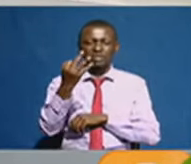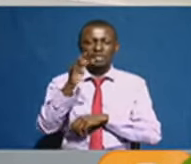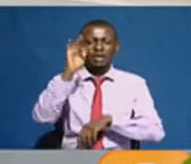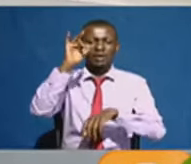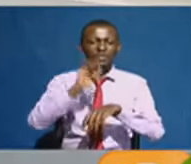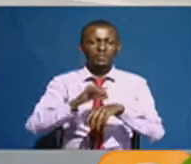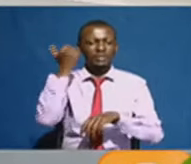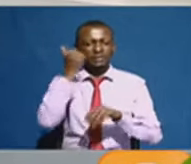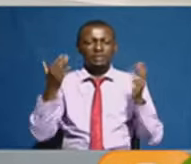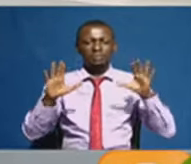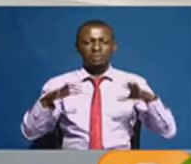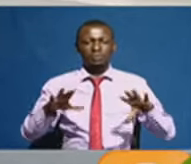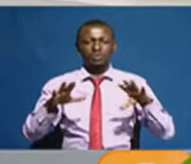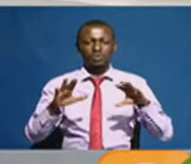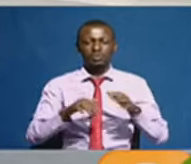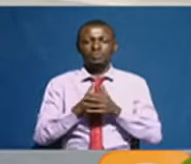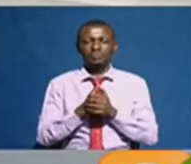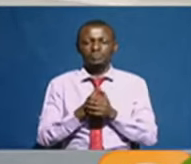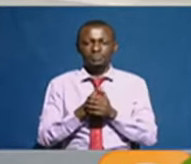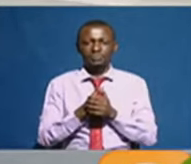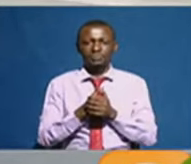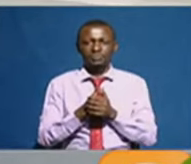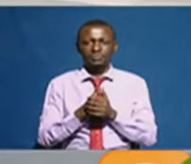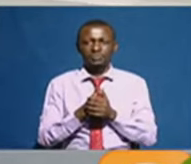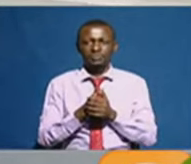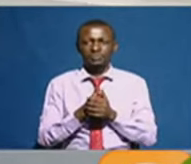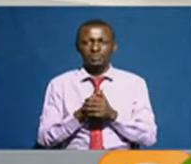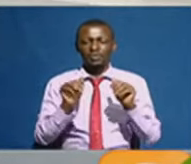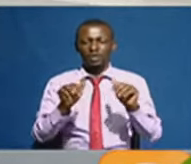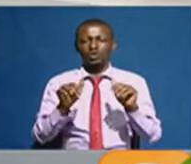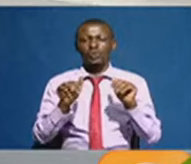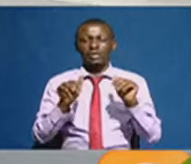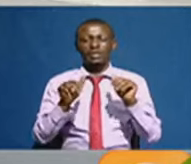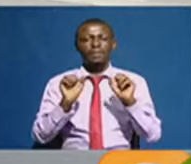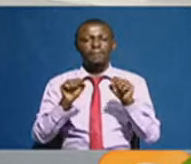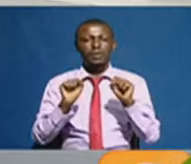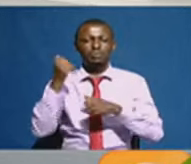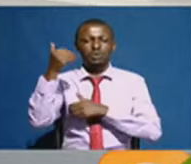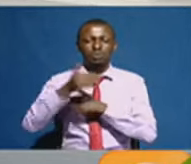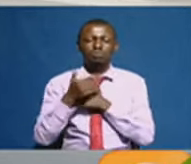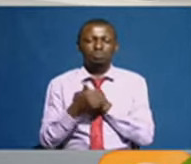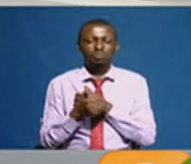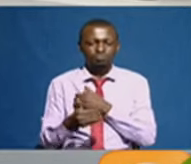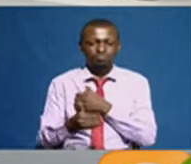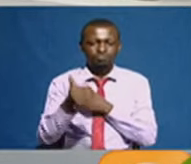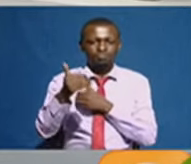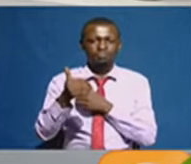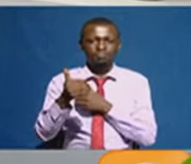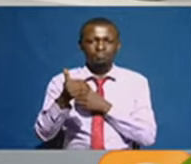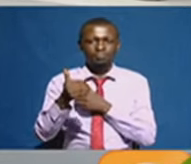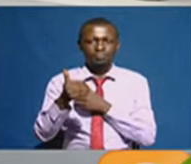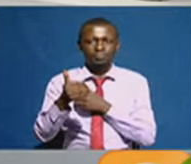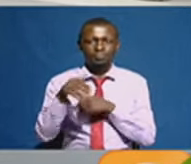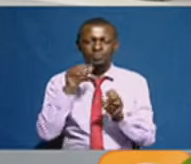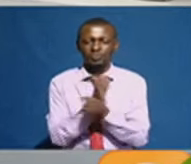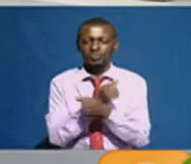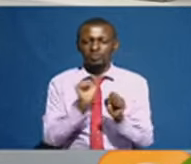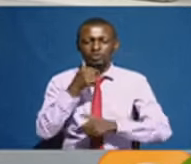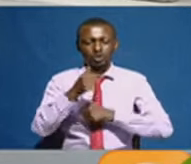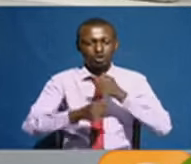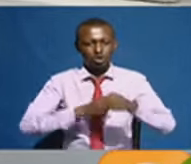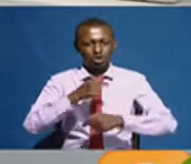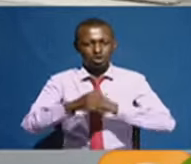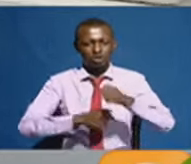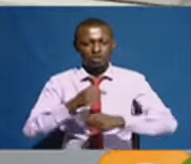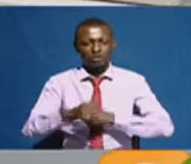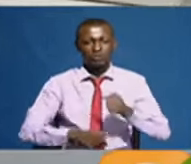know, there's a bit of a lag time with that, with just trying to cope until, you know, it's no longer possible. Linus. Yeah, just